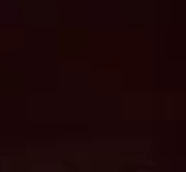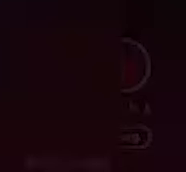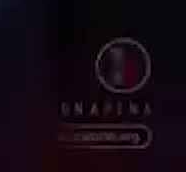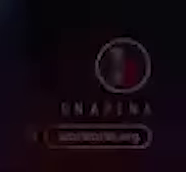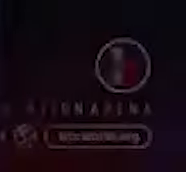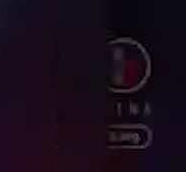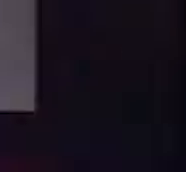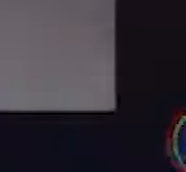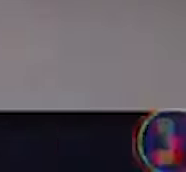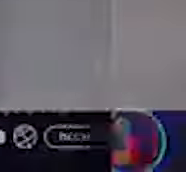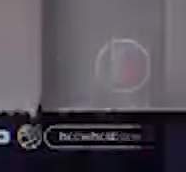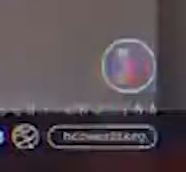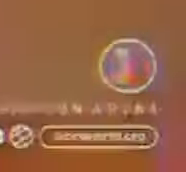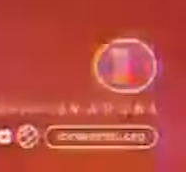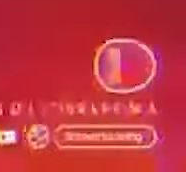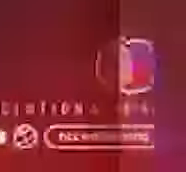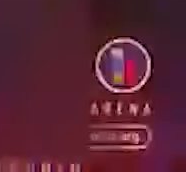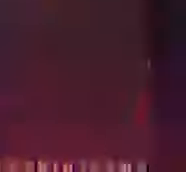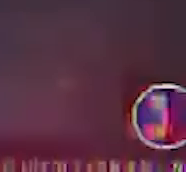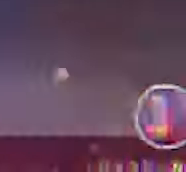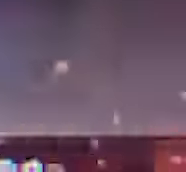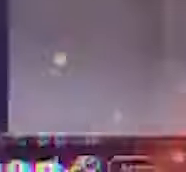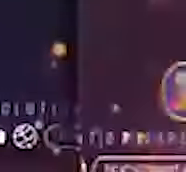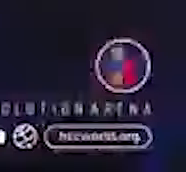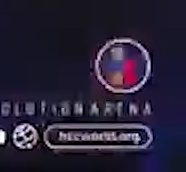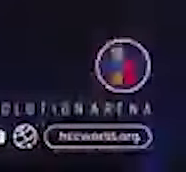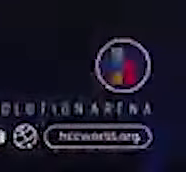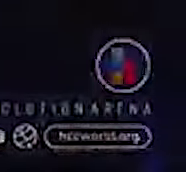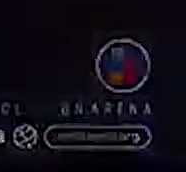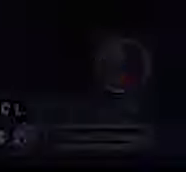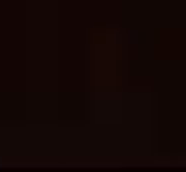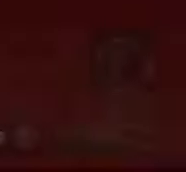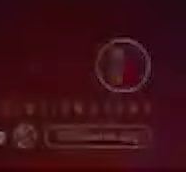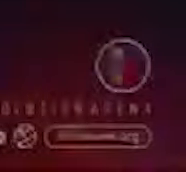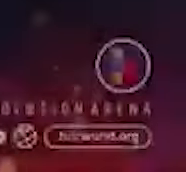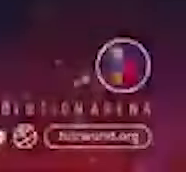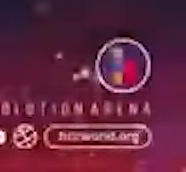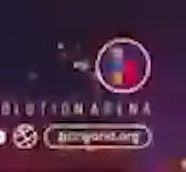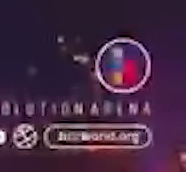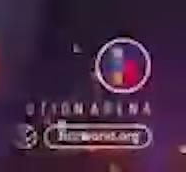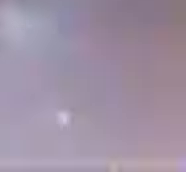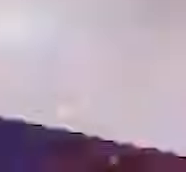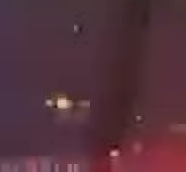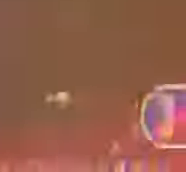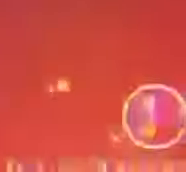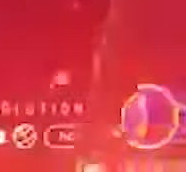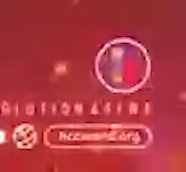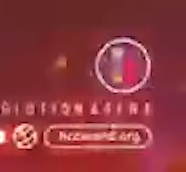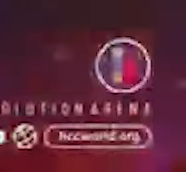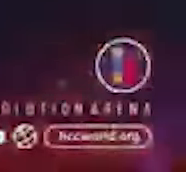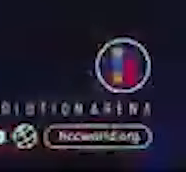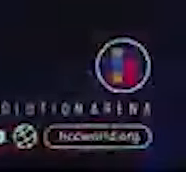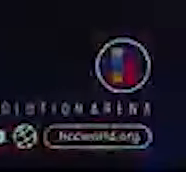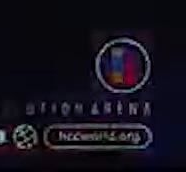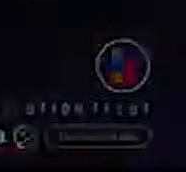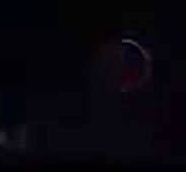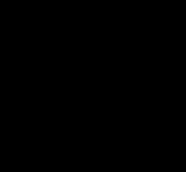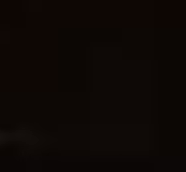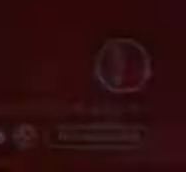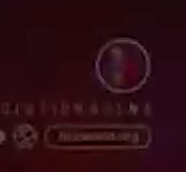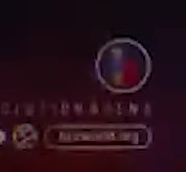finding certain disciples, verse 2, he said unto them, have you received the Holy Ghost since ye believed? Their response, and they said